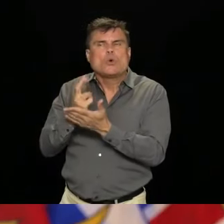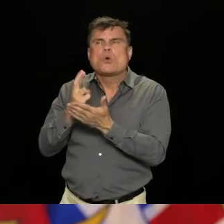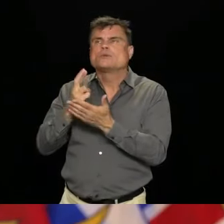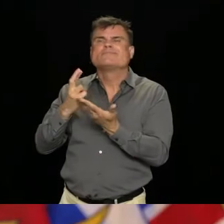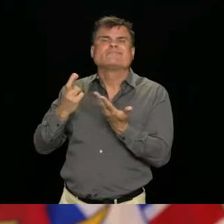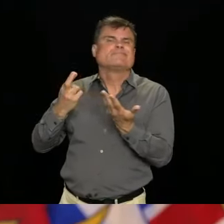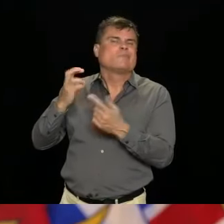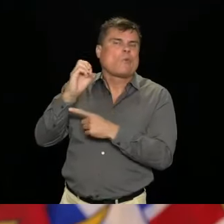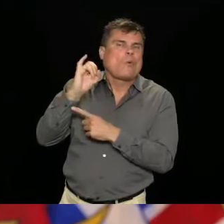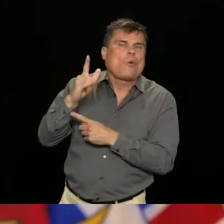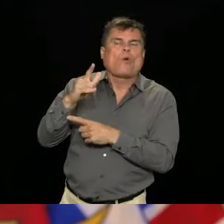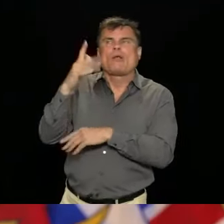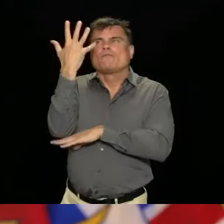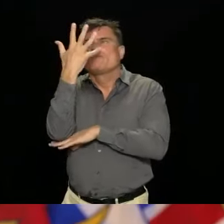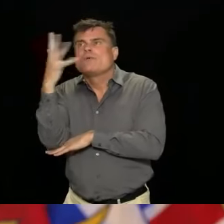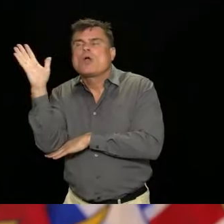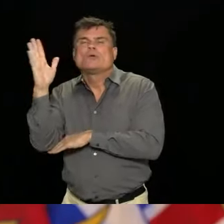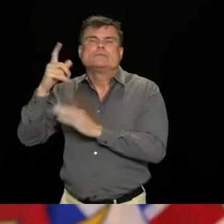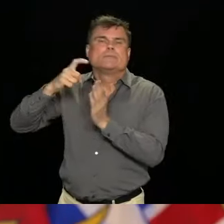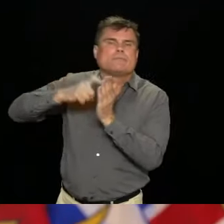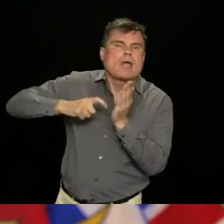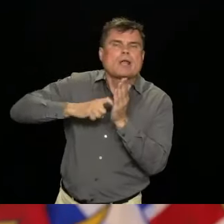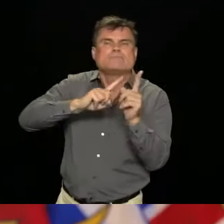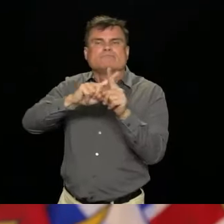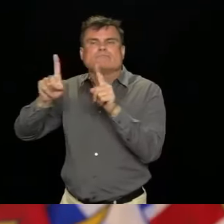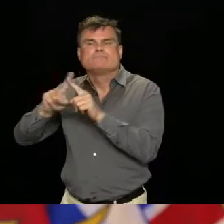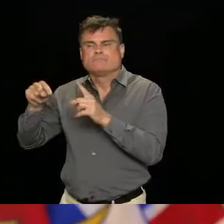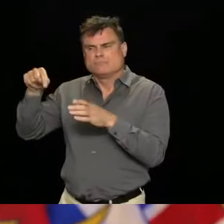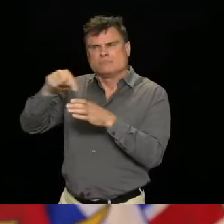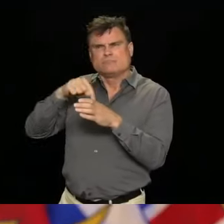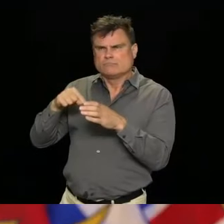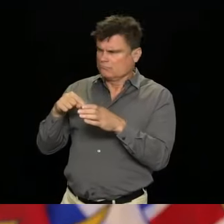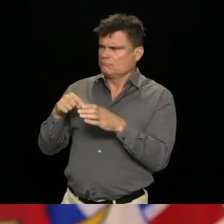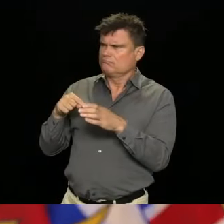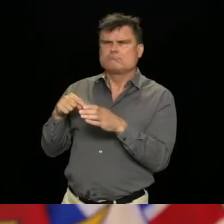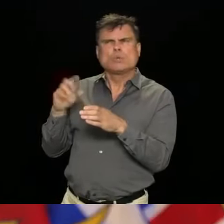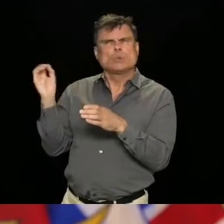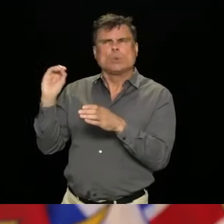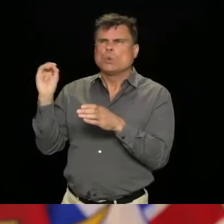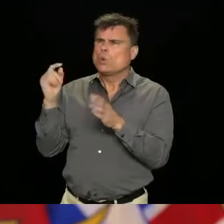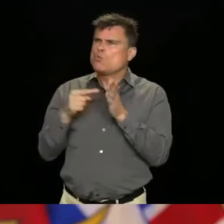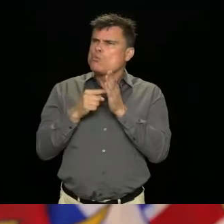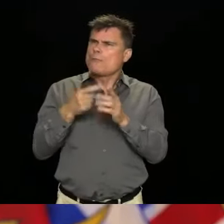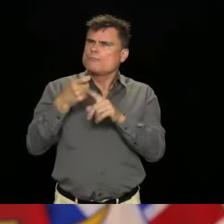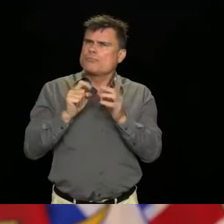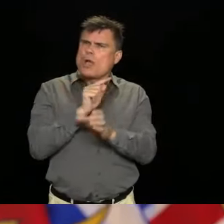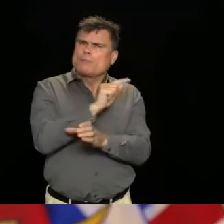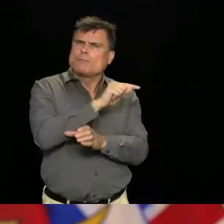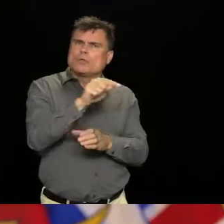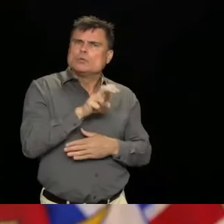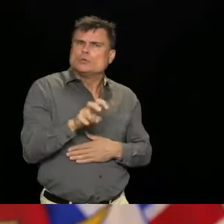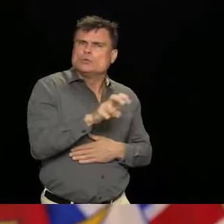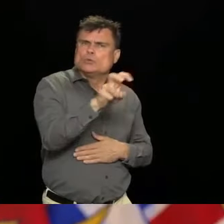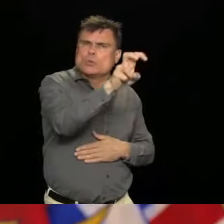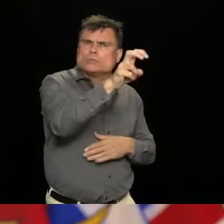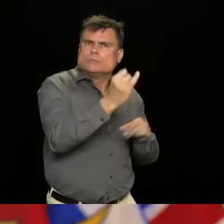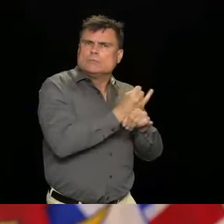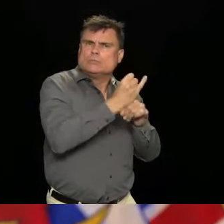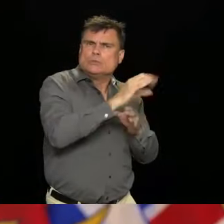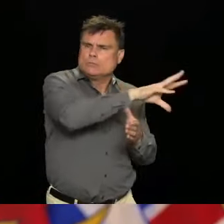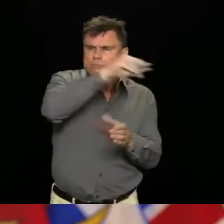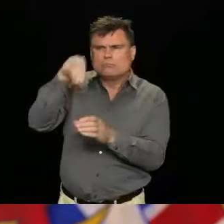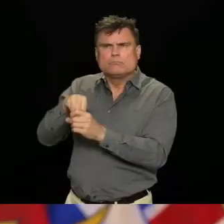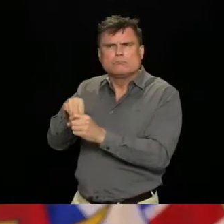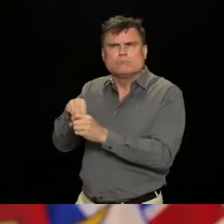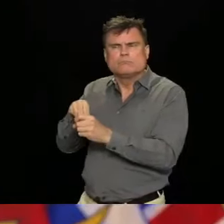amount as accommodation to the province's GDP? Well, in fact, the Premier's Economic Task Force is there to be able to